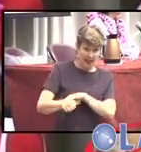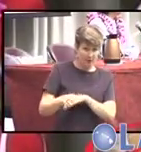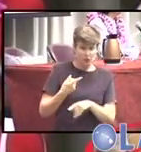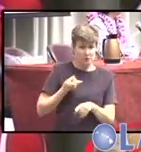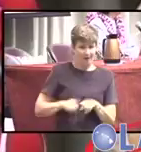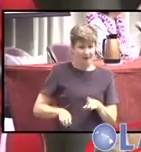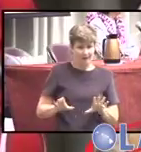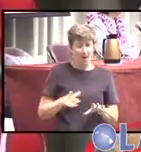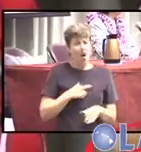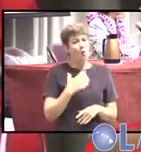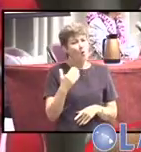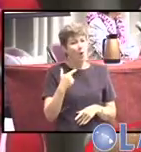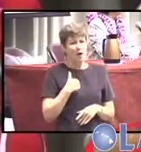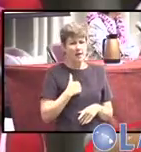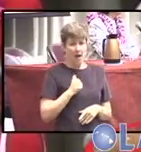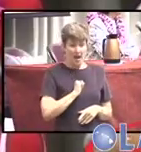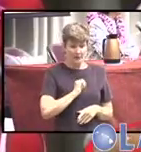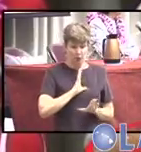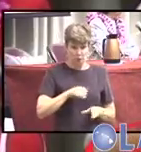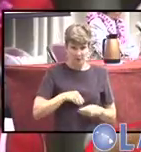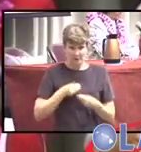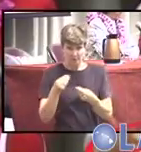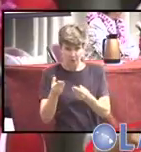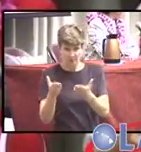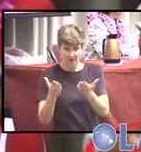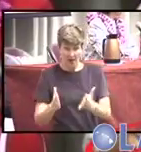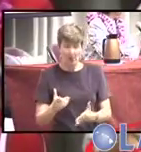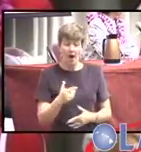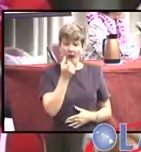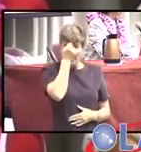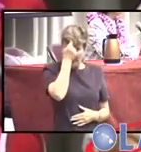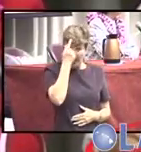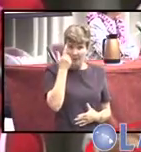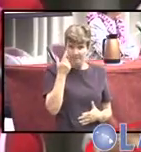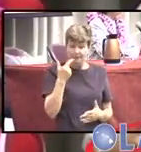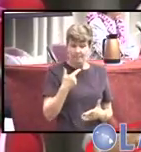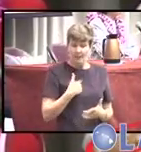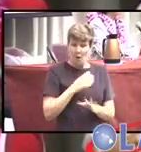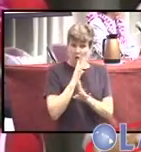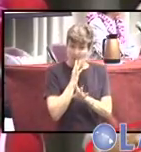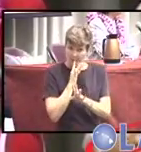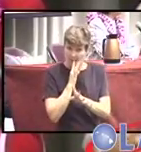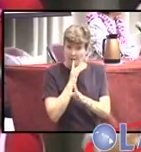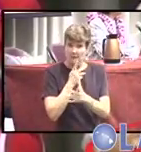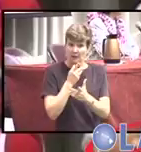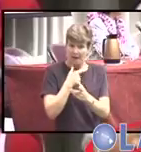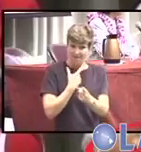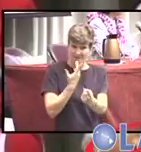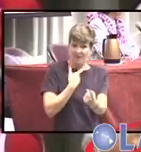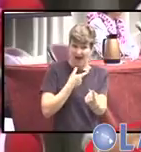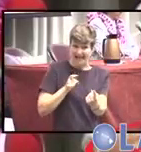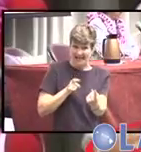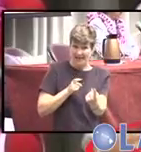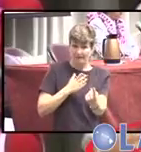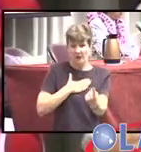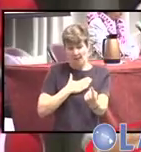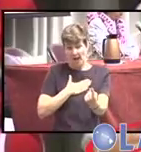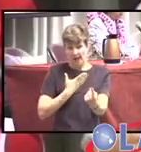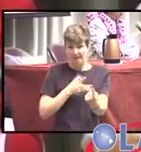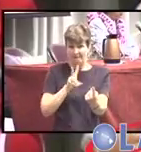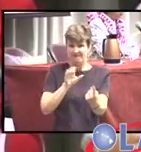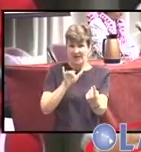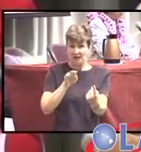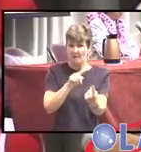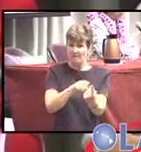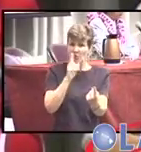And it's really hard as a service provider because, here we are communicating what we need to our in our case, our victims